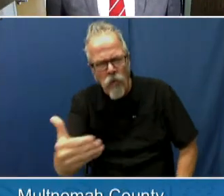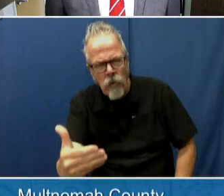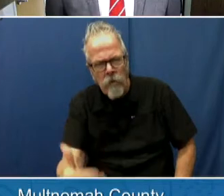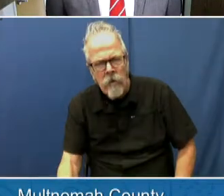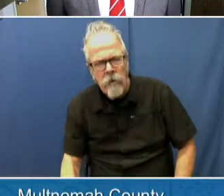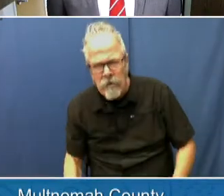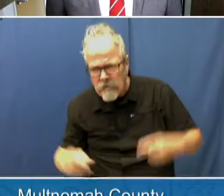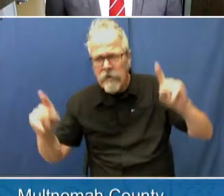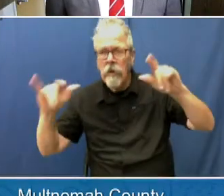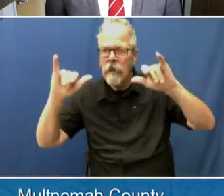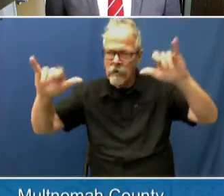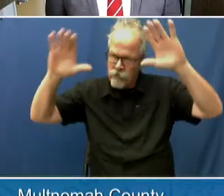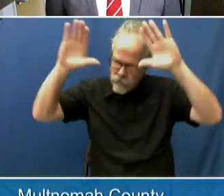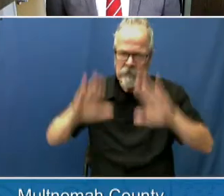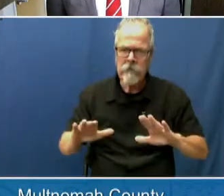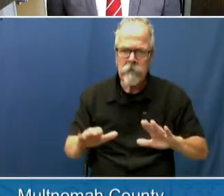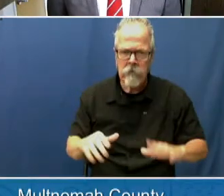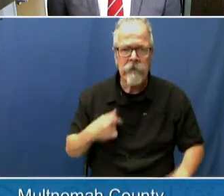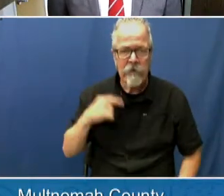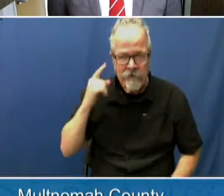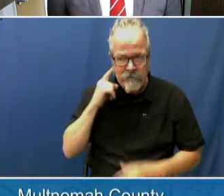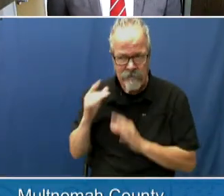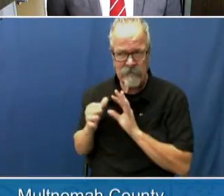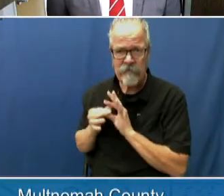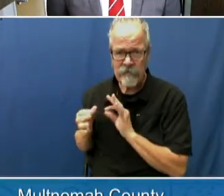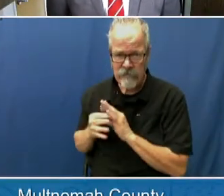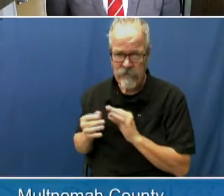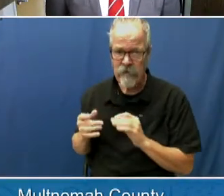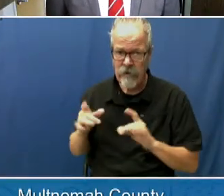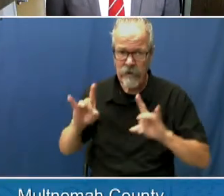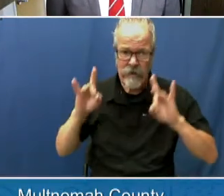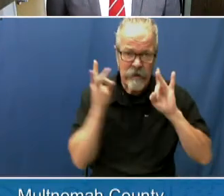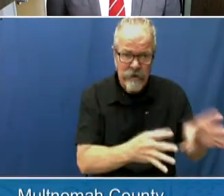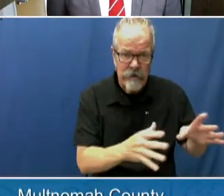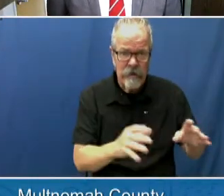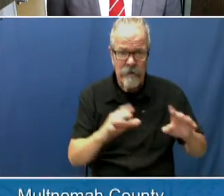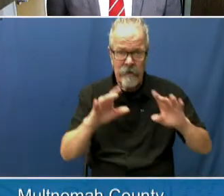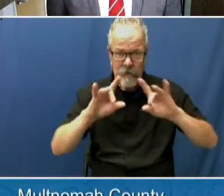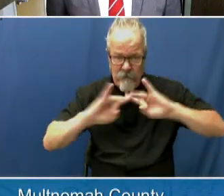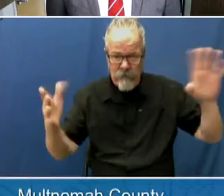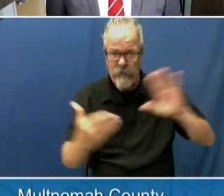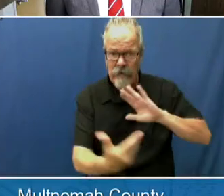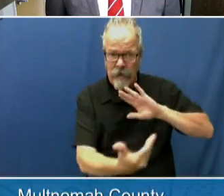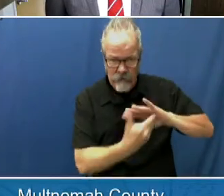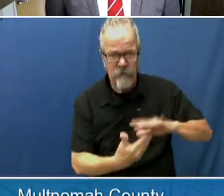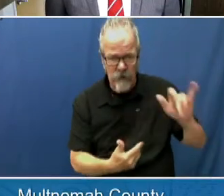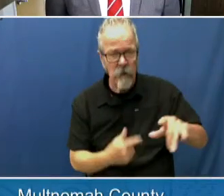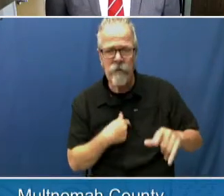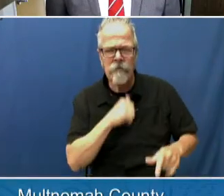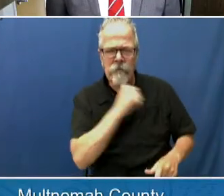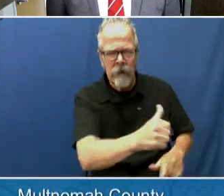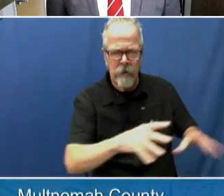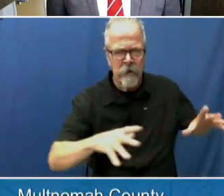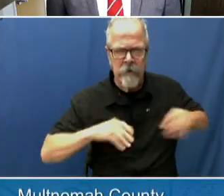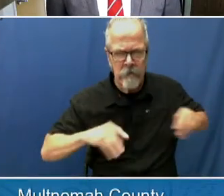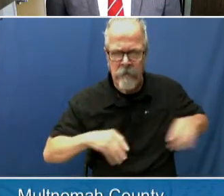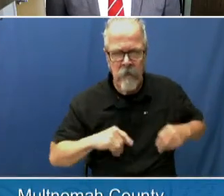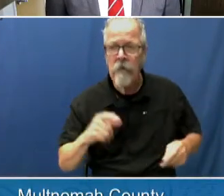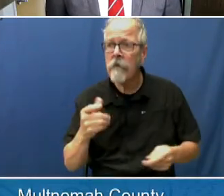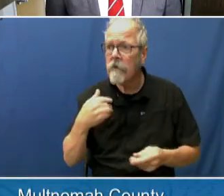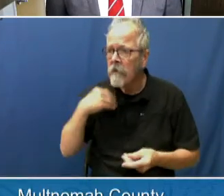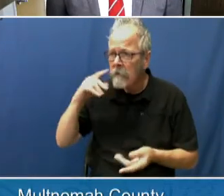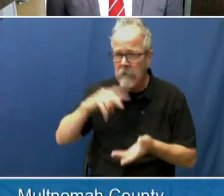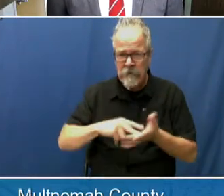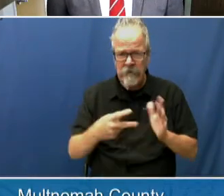violence. I continue to condemn those things. It has no legitimate purpose. The right, the duty even, to